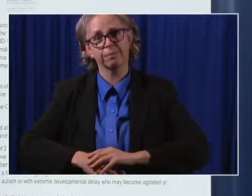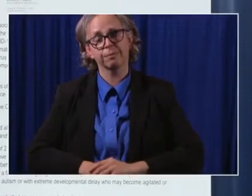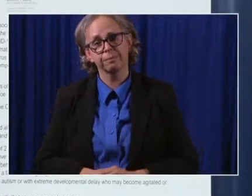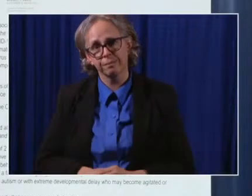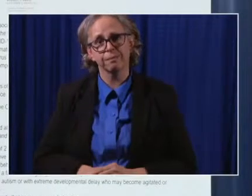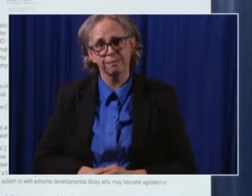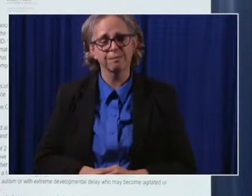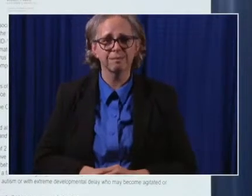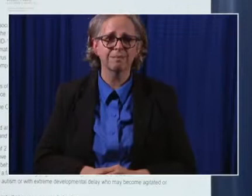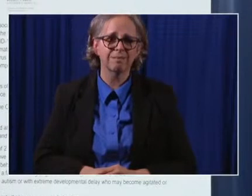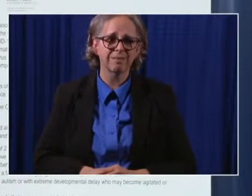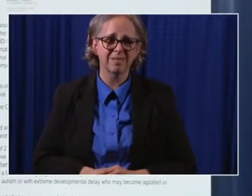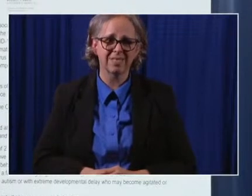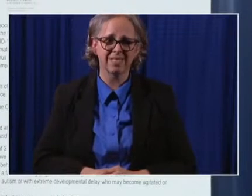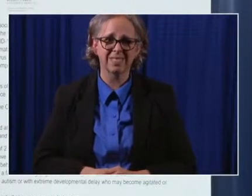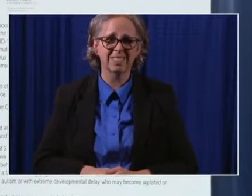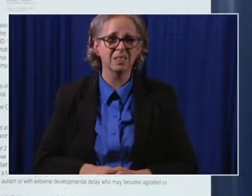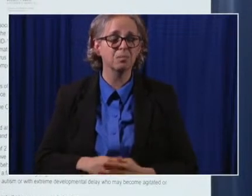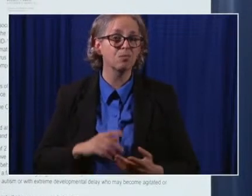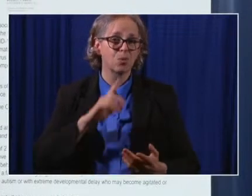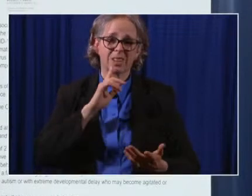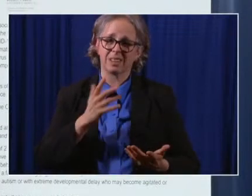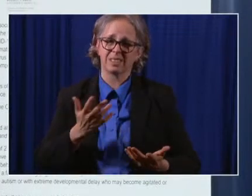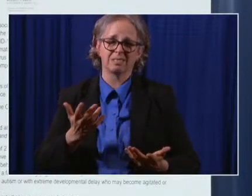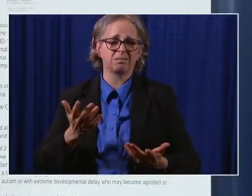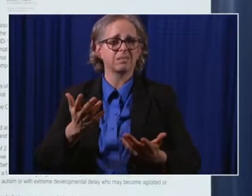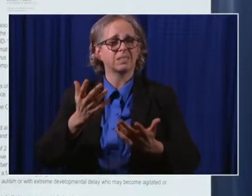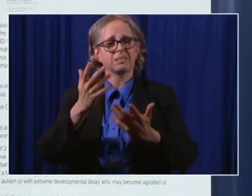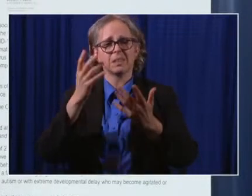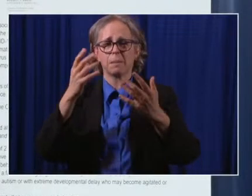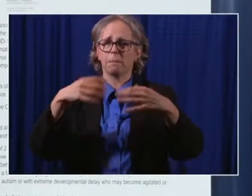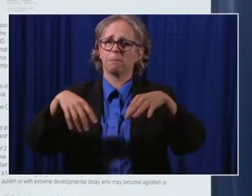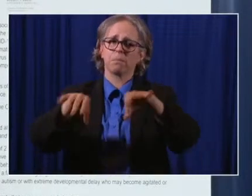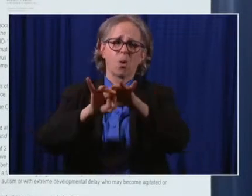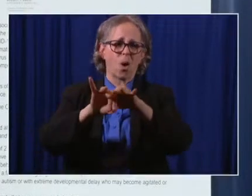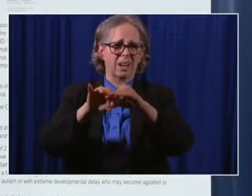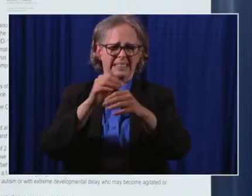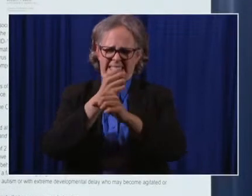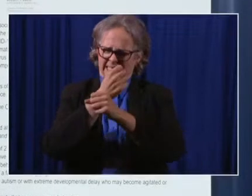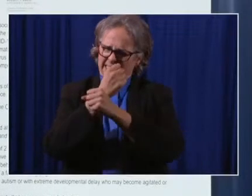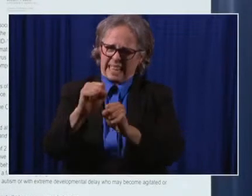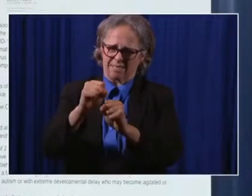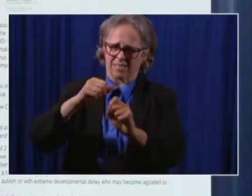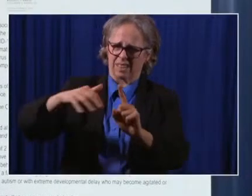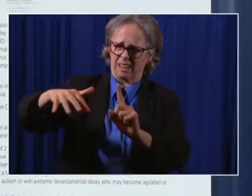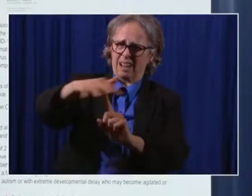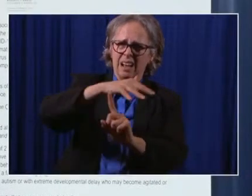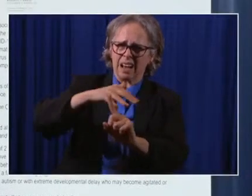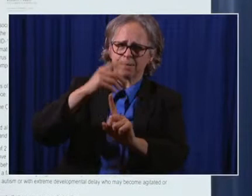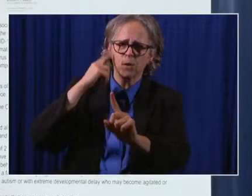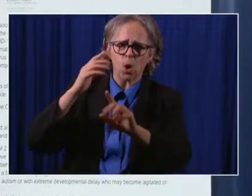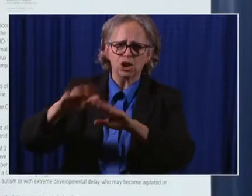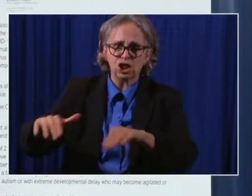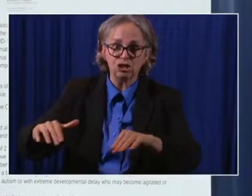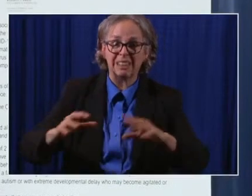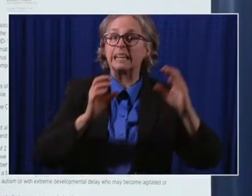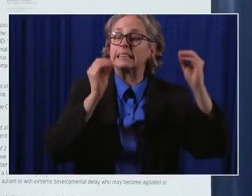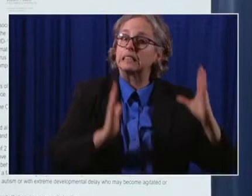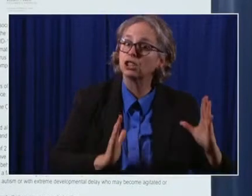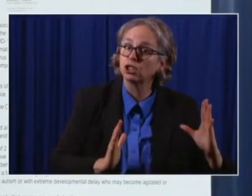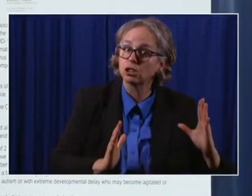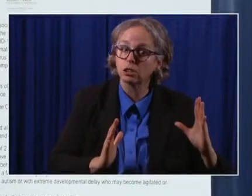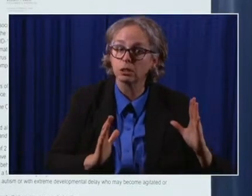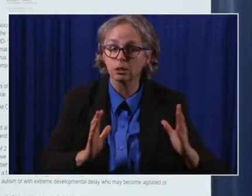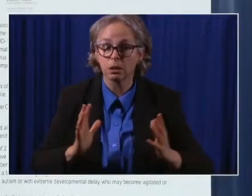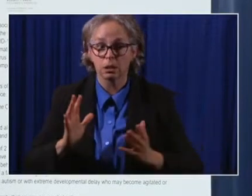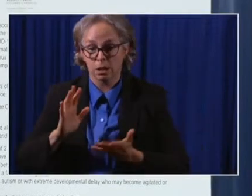goal must be to give a safe environment for our children, safe environment for our teachers, safe environment for the custodians, people